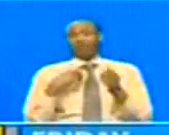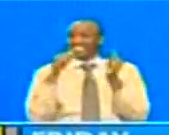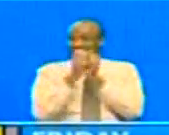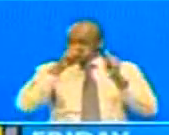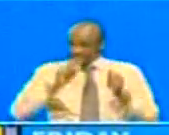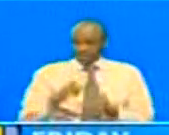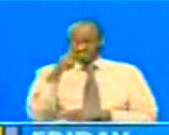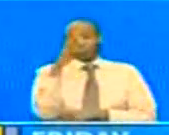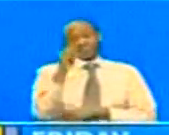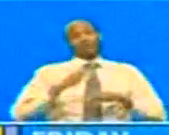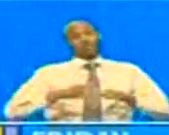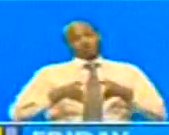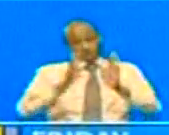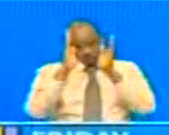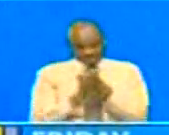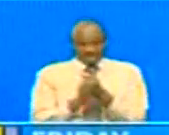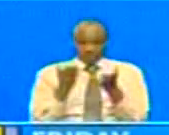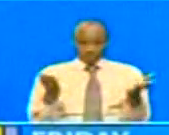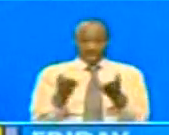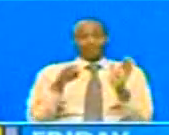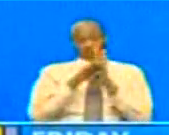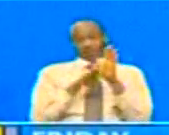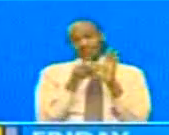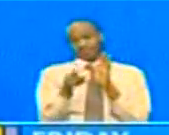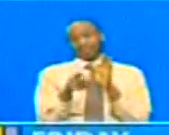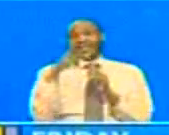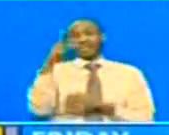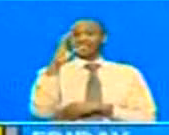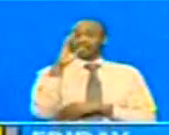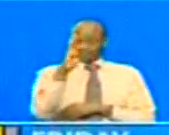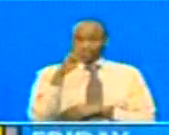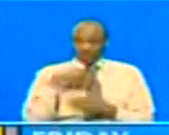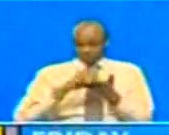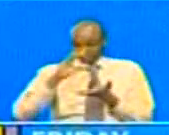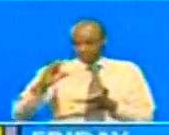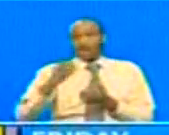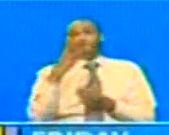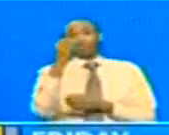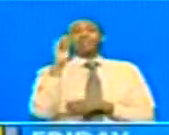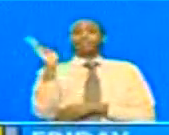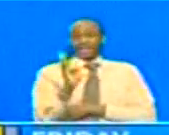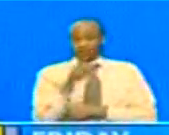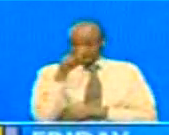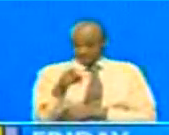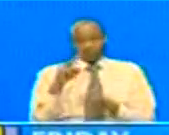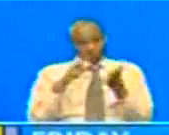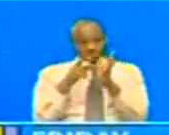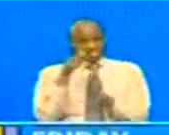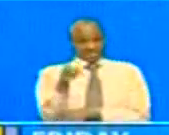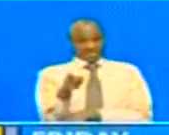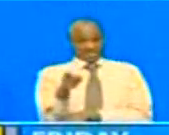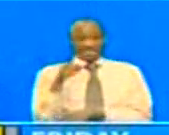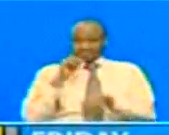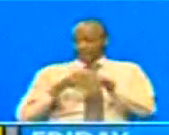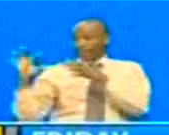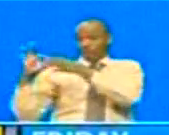10,000 kilometers of road under the Annuity program. KCB has agreed to allocate 40 billion shillings towards the project, while the